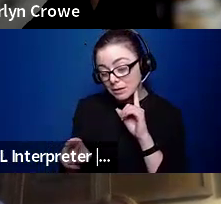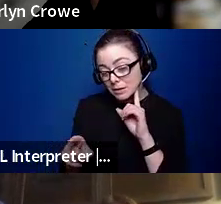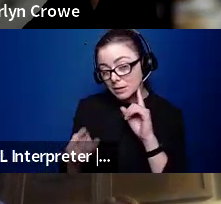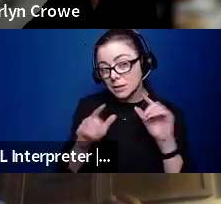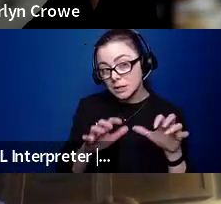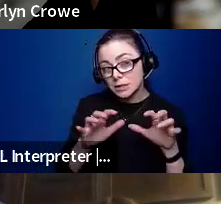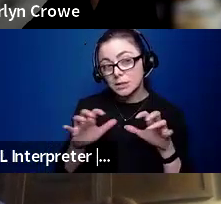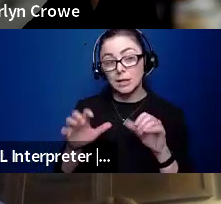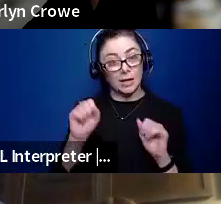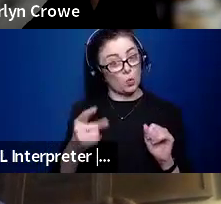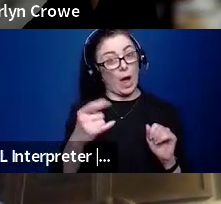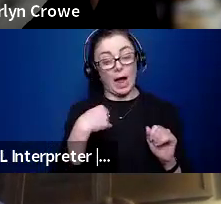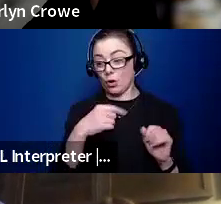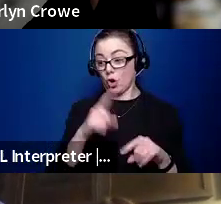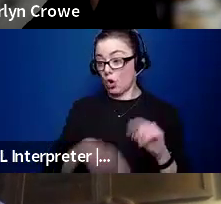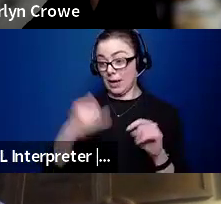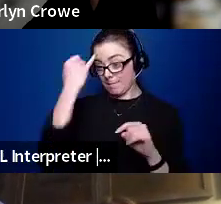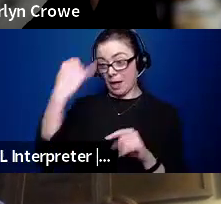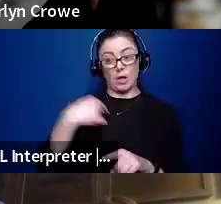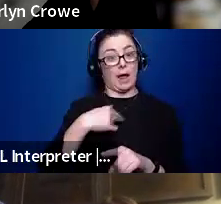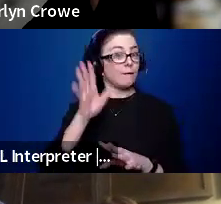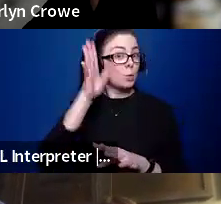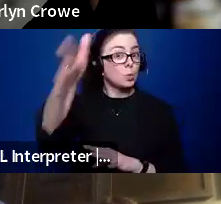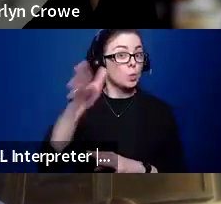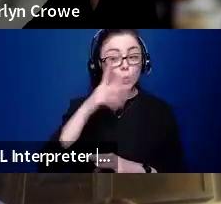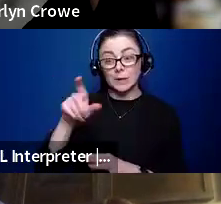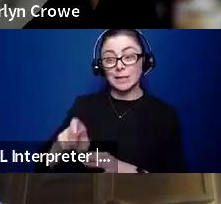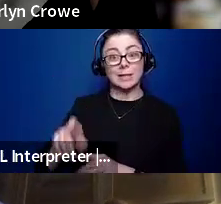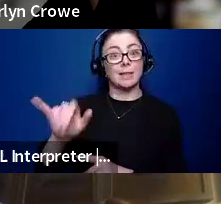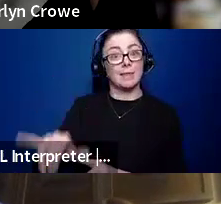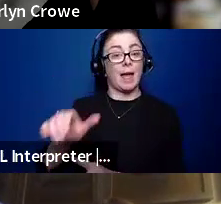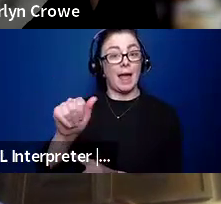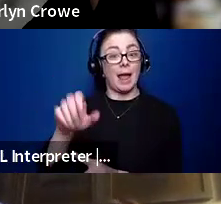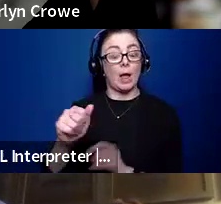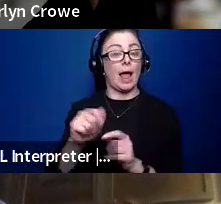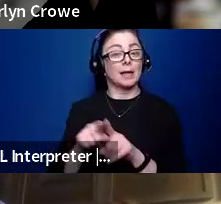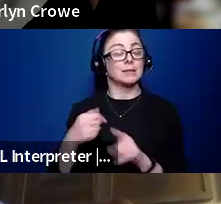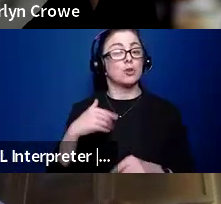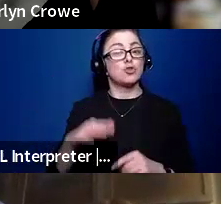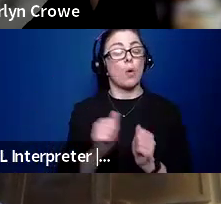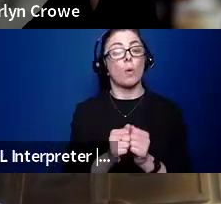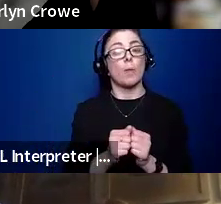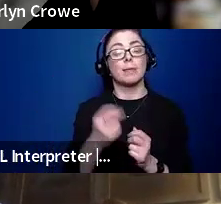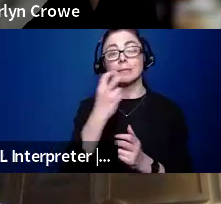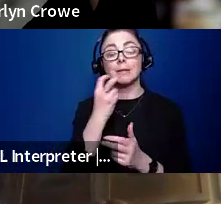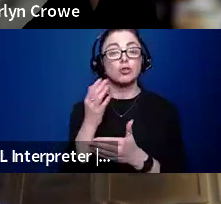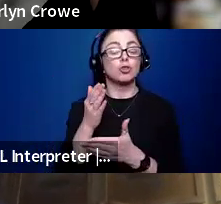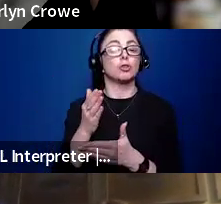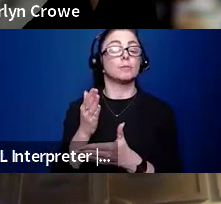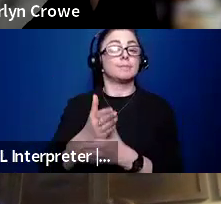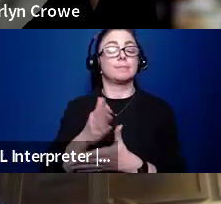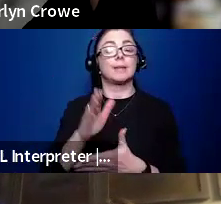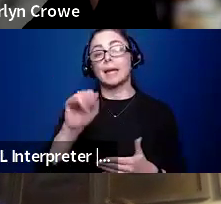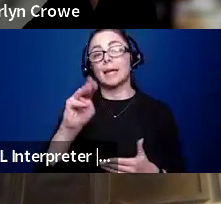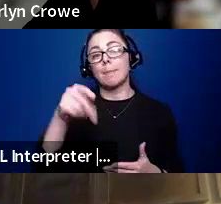Imagine that I would eventually need those same AEA services as a child with a speech impediment. I need you to reach out to your school board